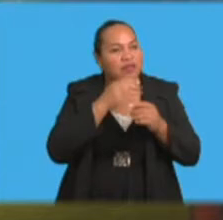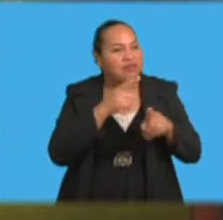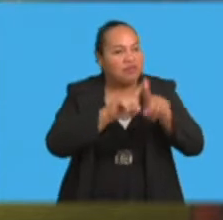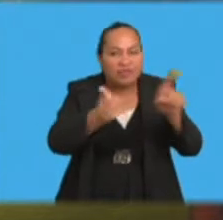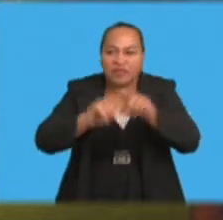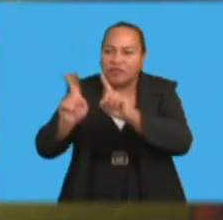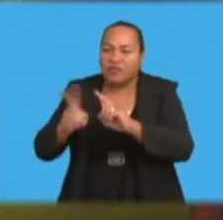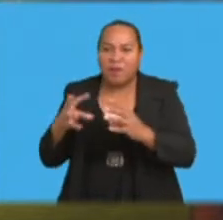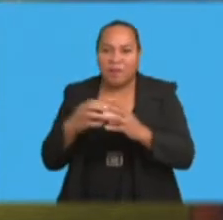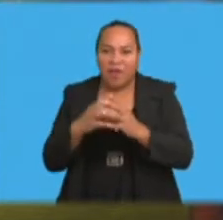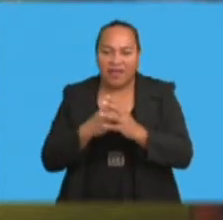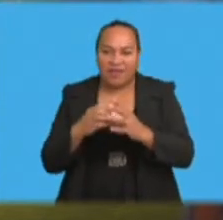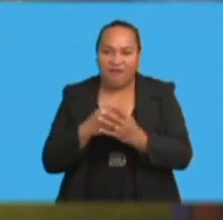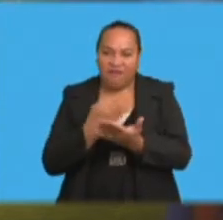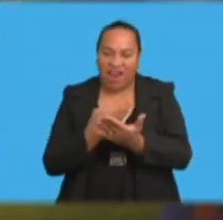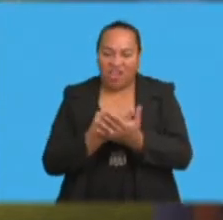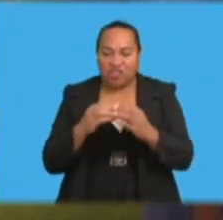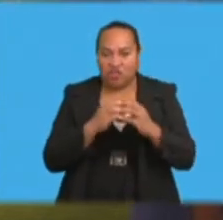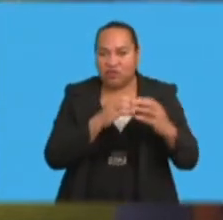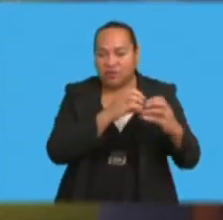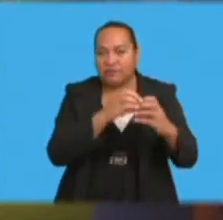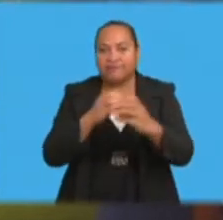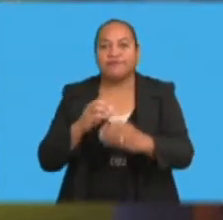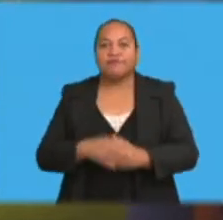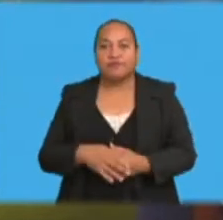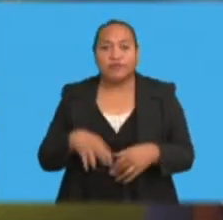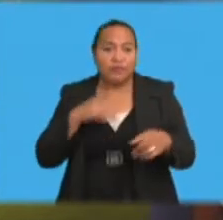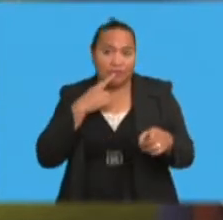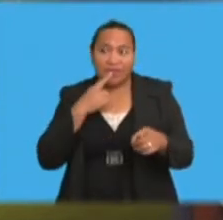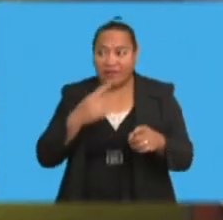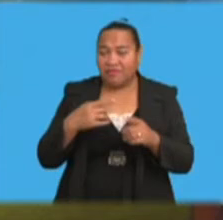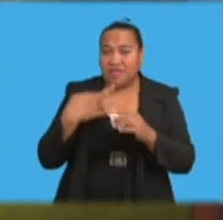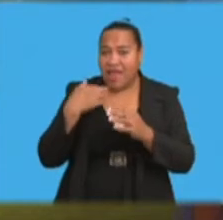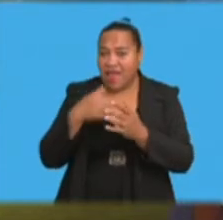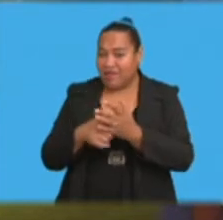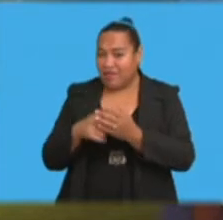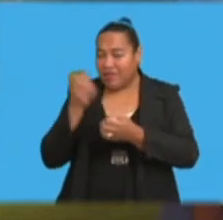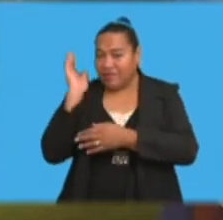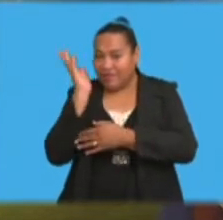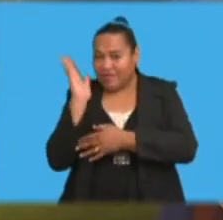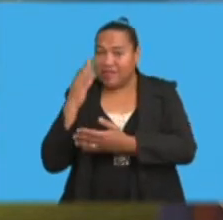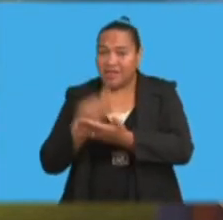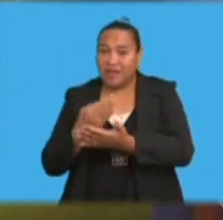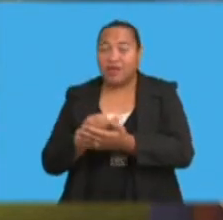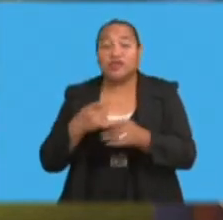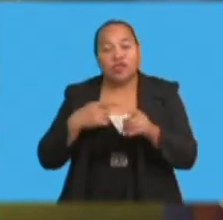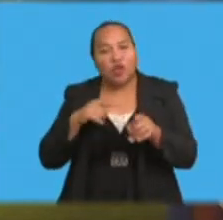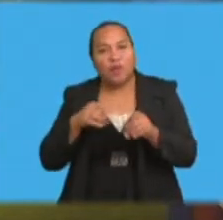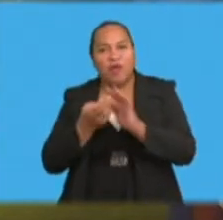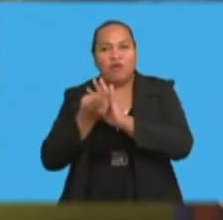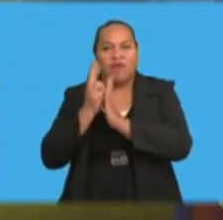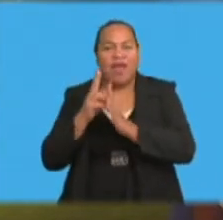institutions. Madam Speaker, as highlighted in the ministerial statement we provided last month on the Financial Stability Sector Review, or